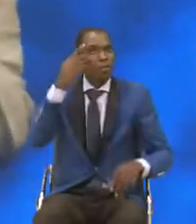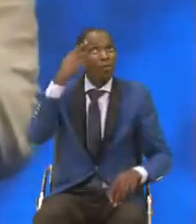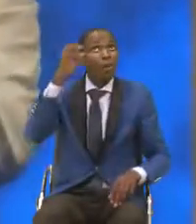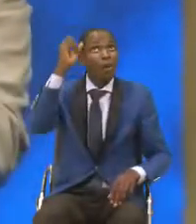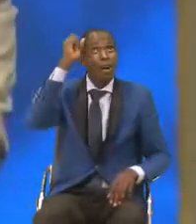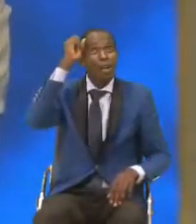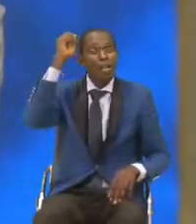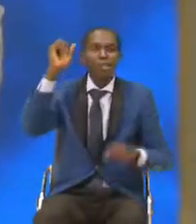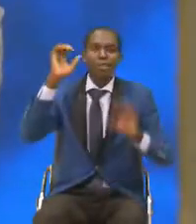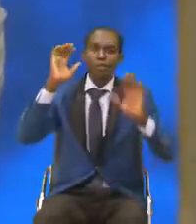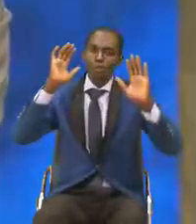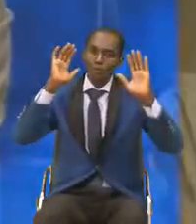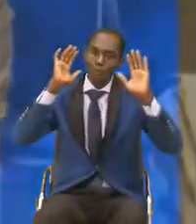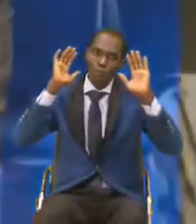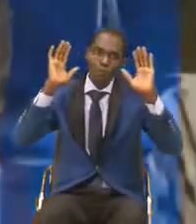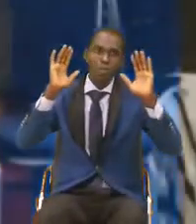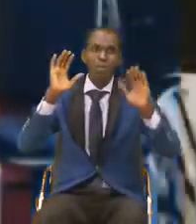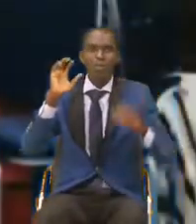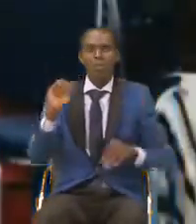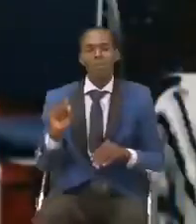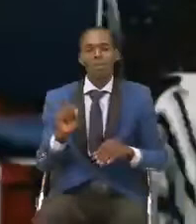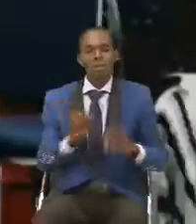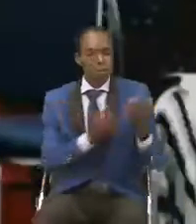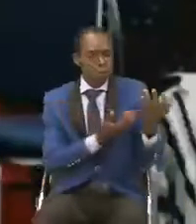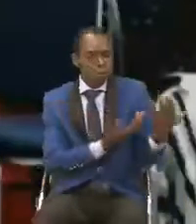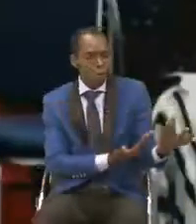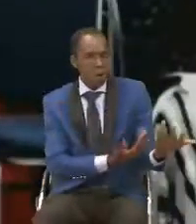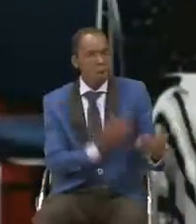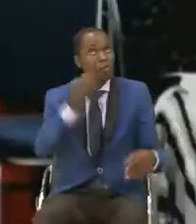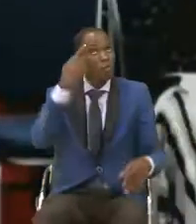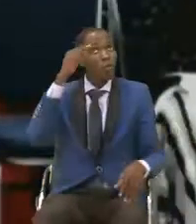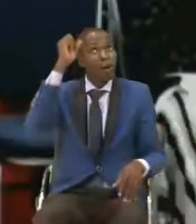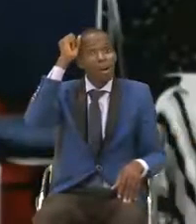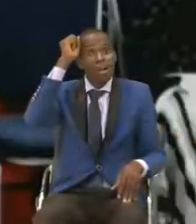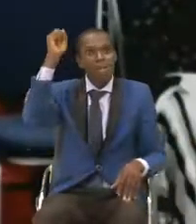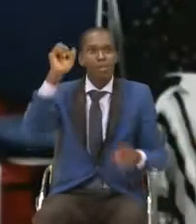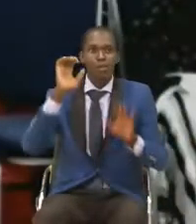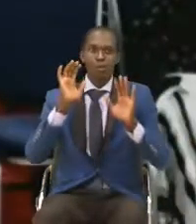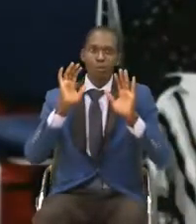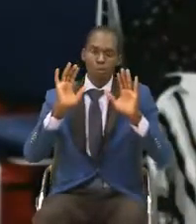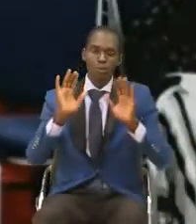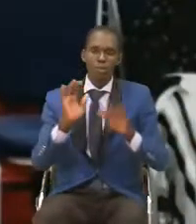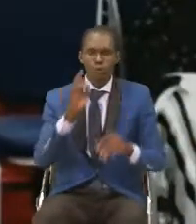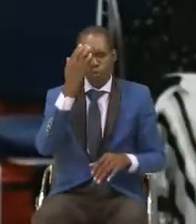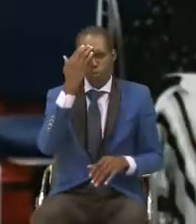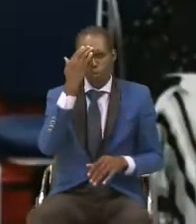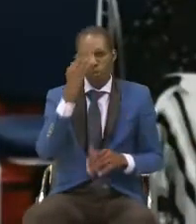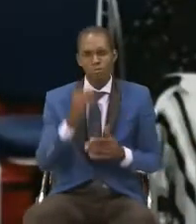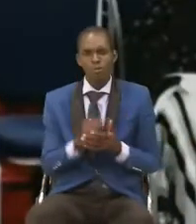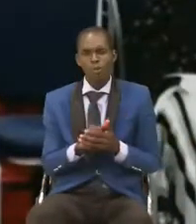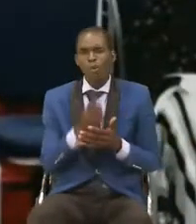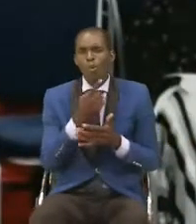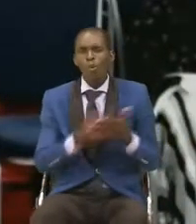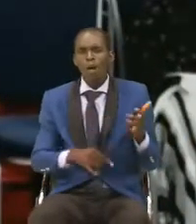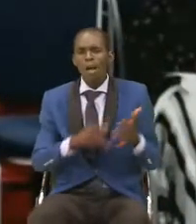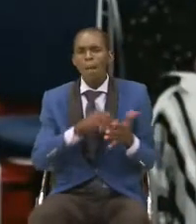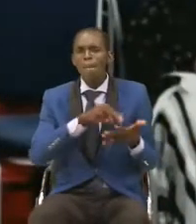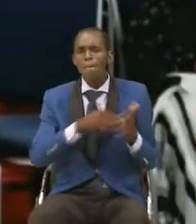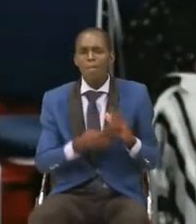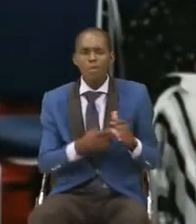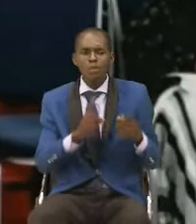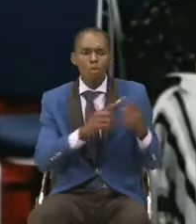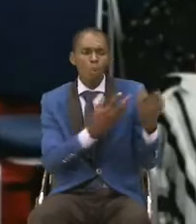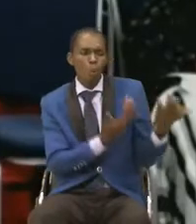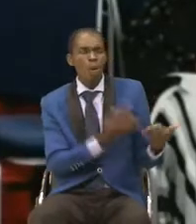W, wait for his wonders. Wait for his wonders. You